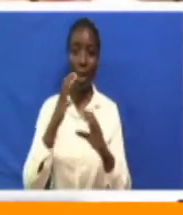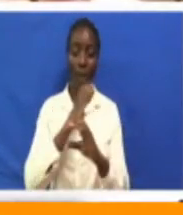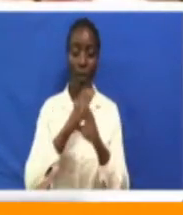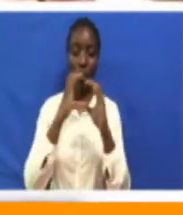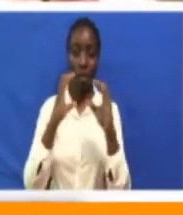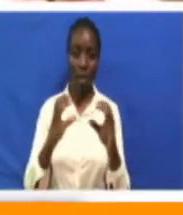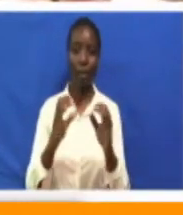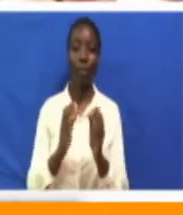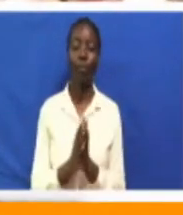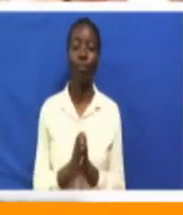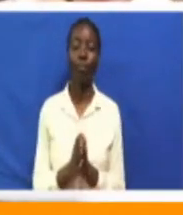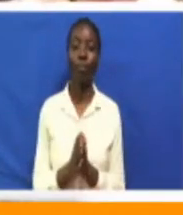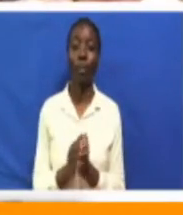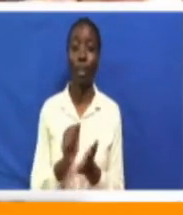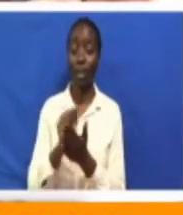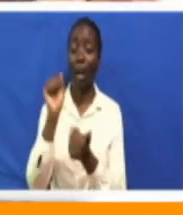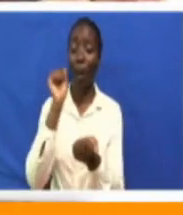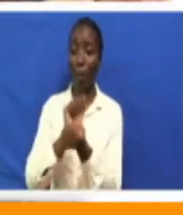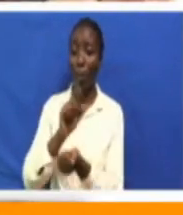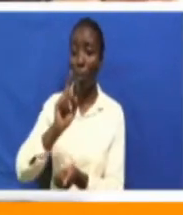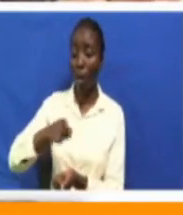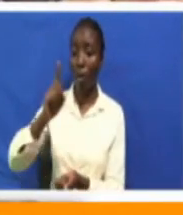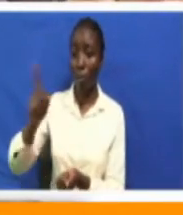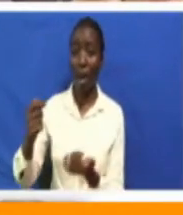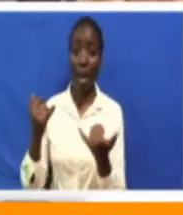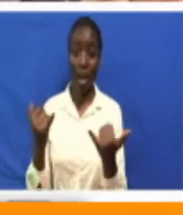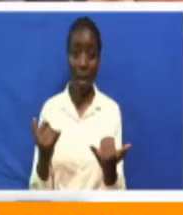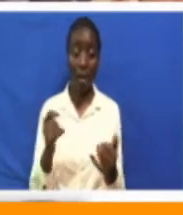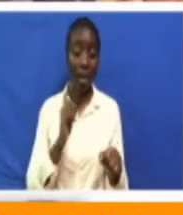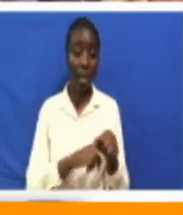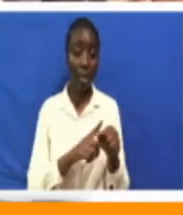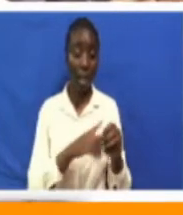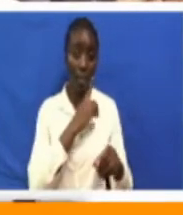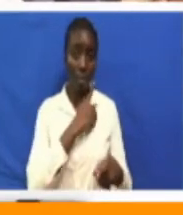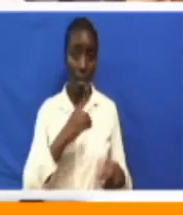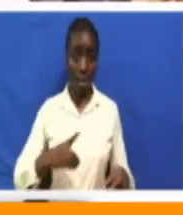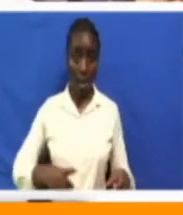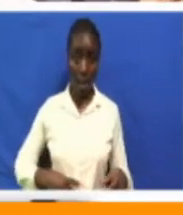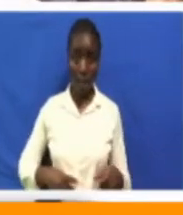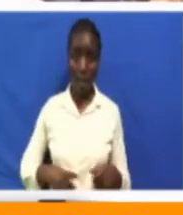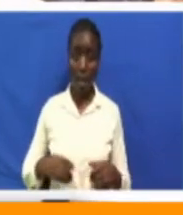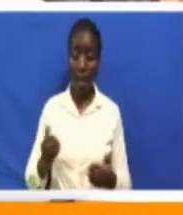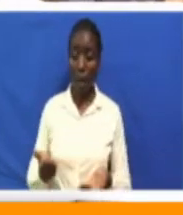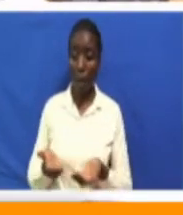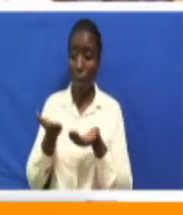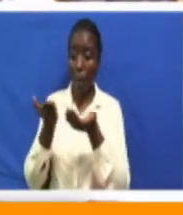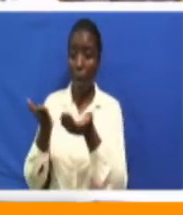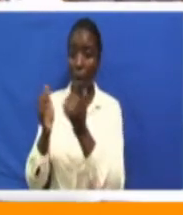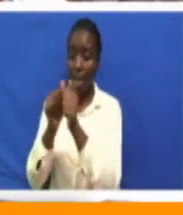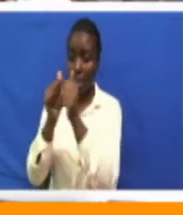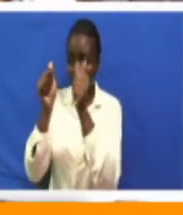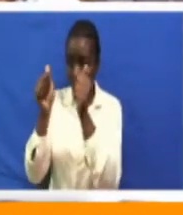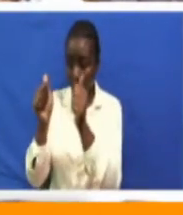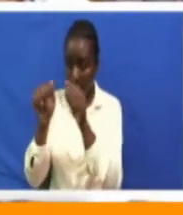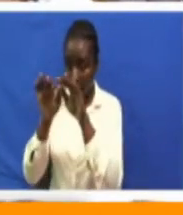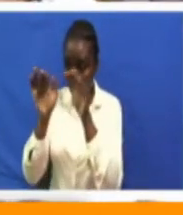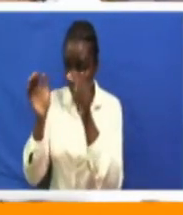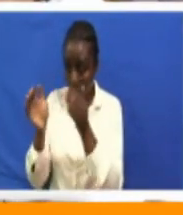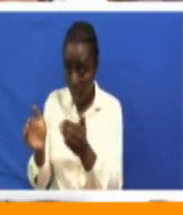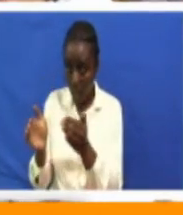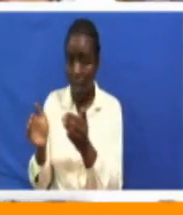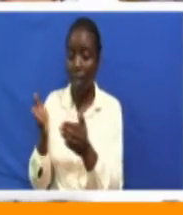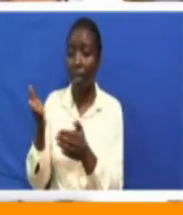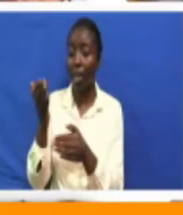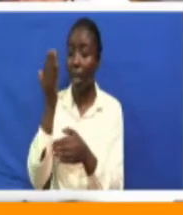warned and when David brought in the ark of God to Jerusalem as we had